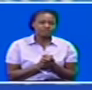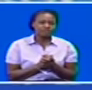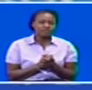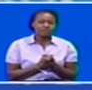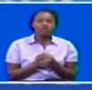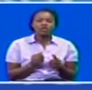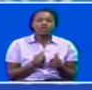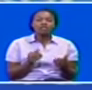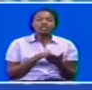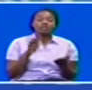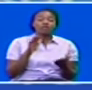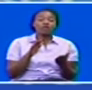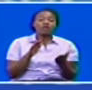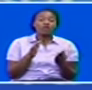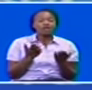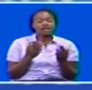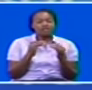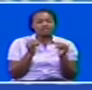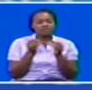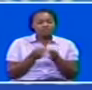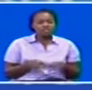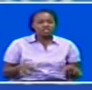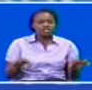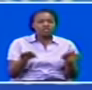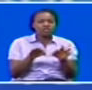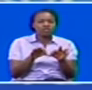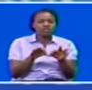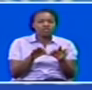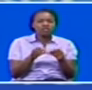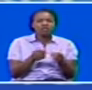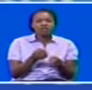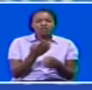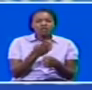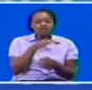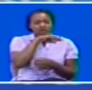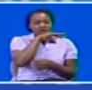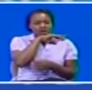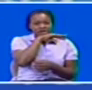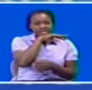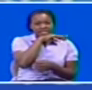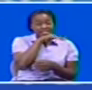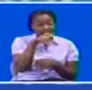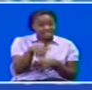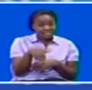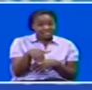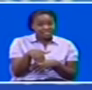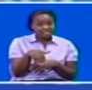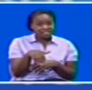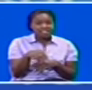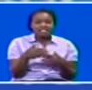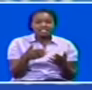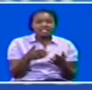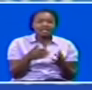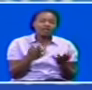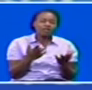All right, and for more on that press conference that was issued there by Raila Odinga earlier, we have our Murimi Mwangi standing by